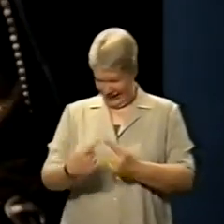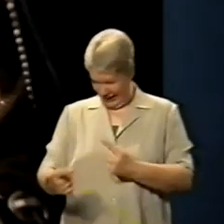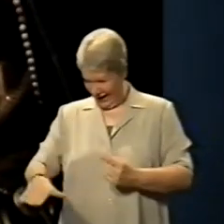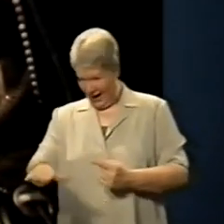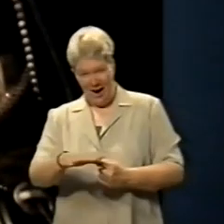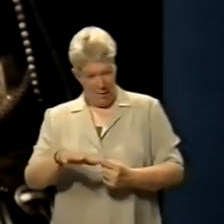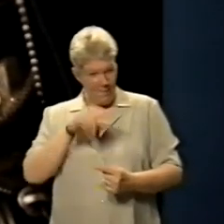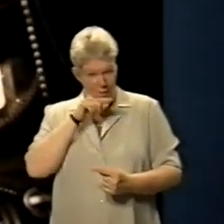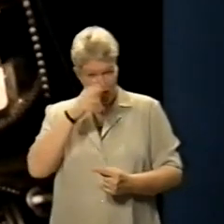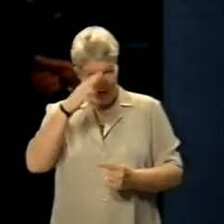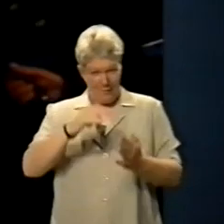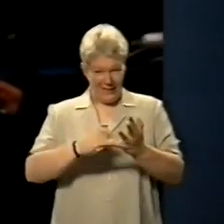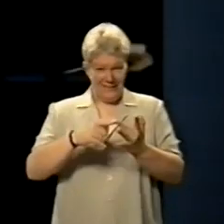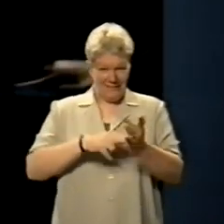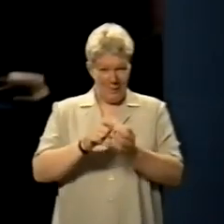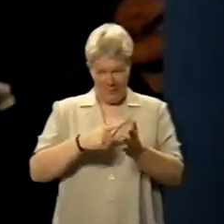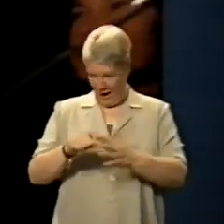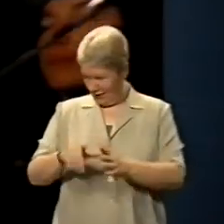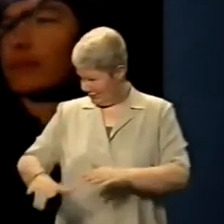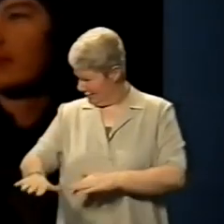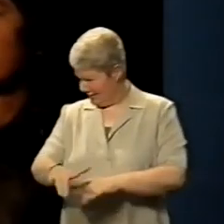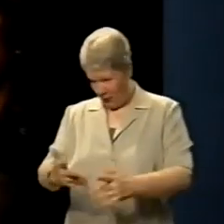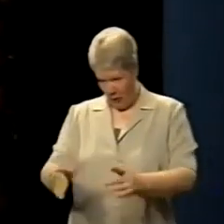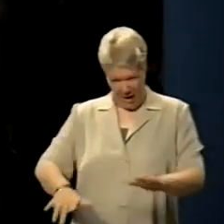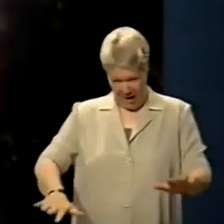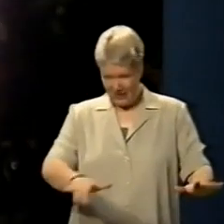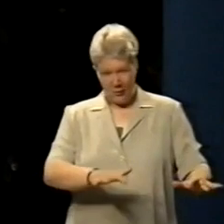Sinbad can only be a few hundred metres from the path.